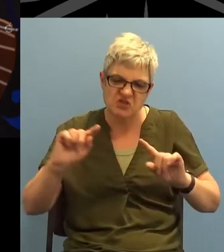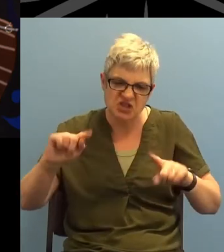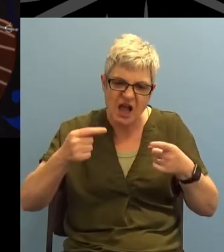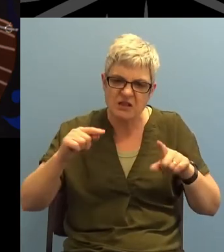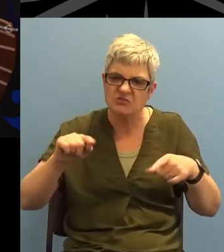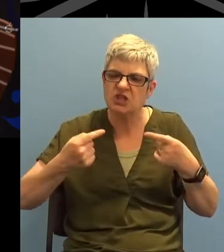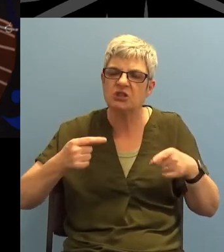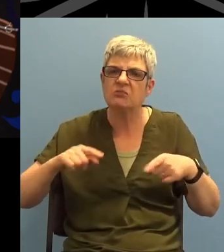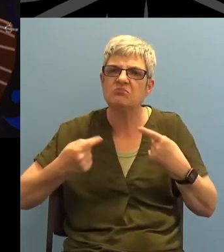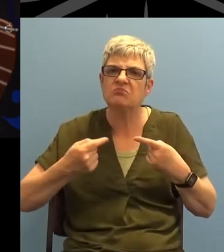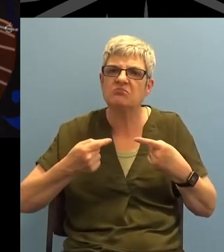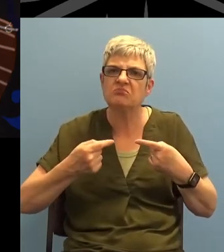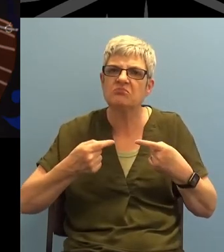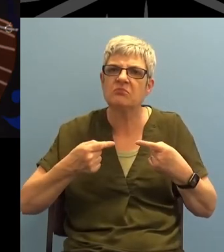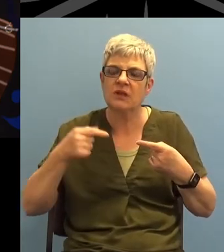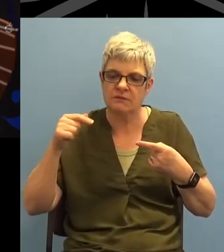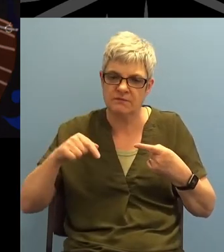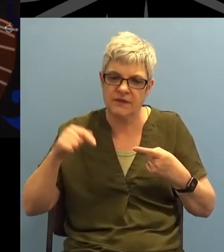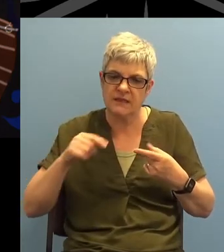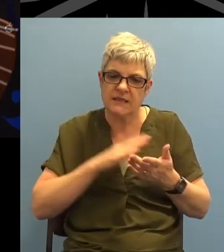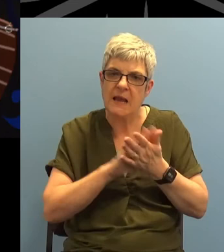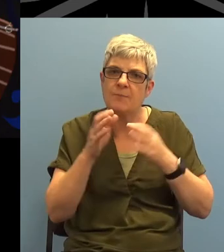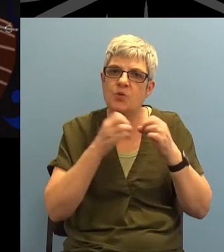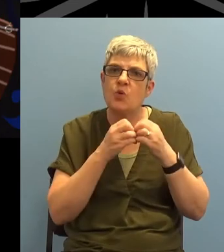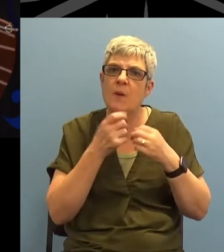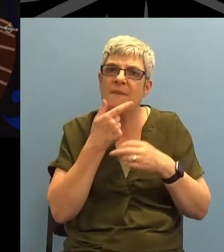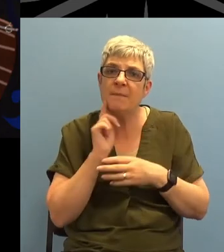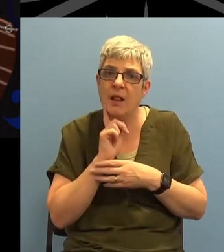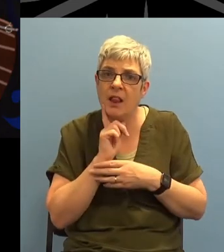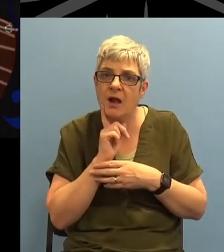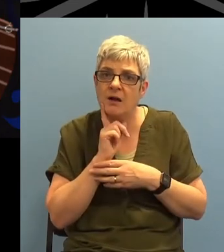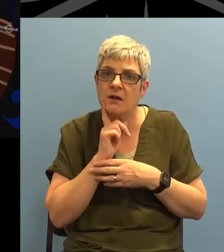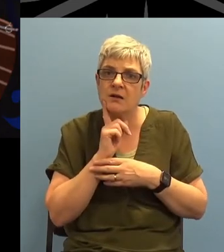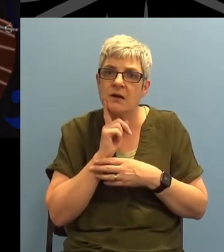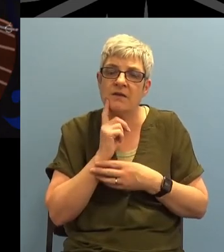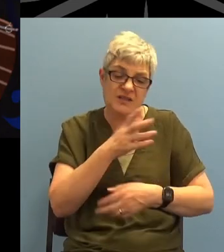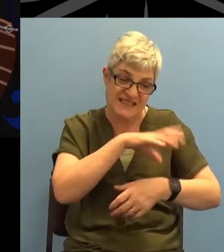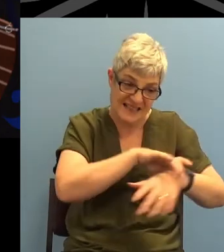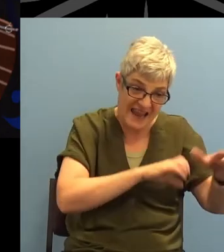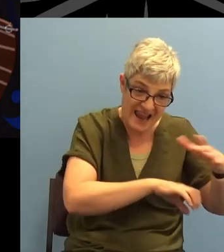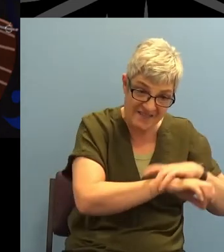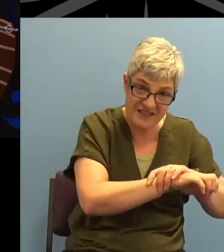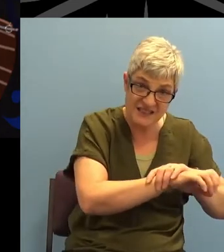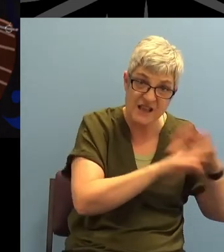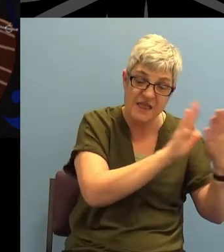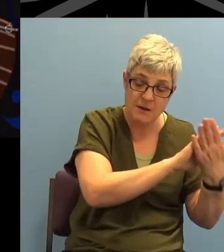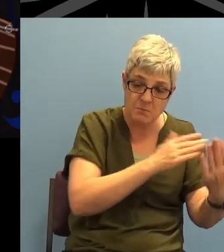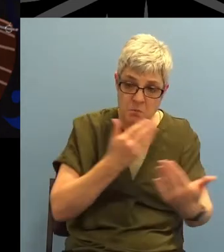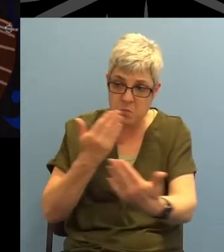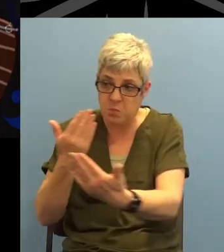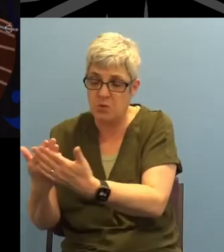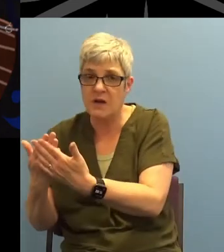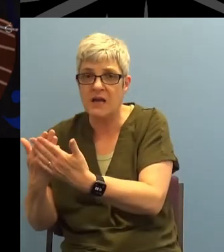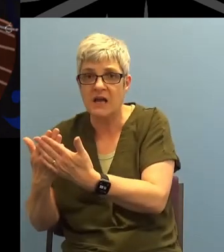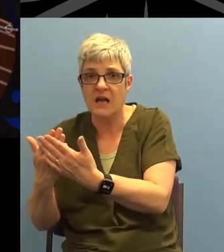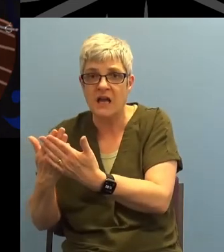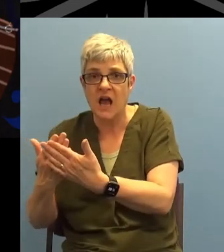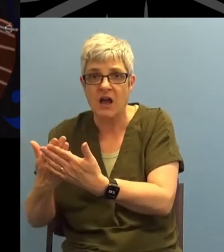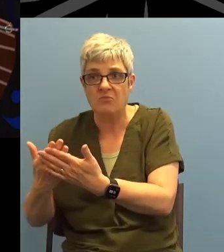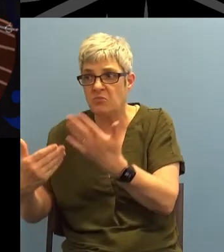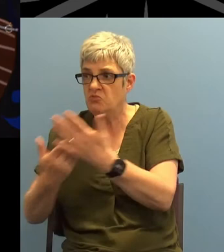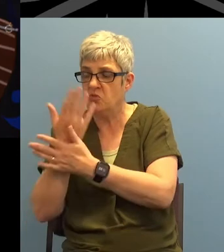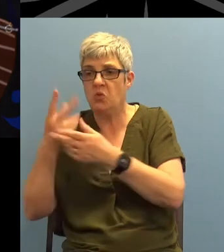challenges for these Hebrew people who'd become slaves and then moved to a different kind of way of